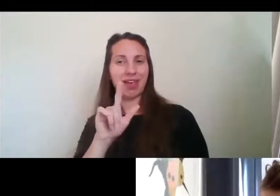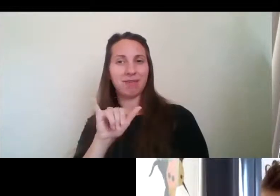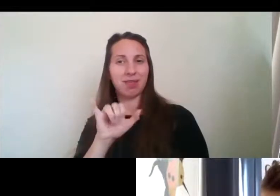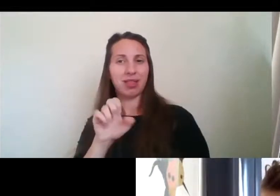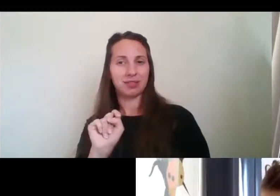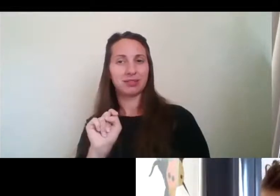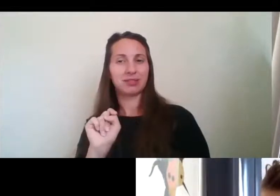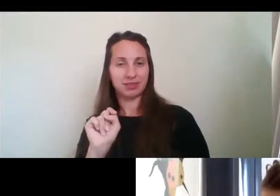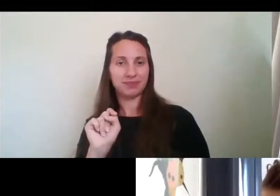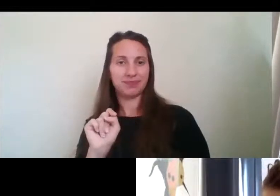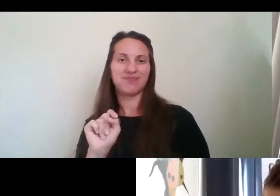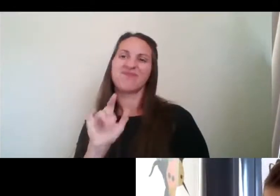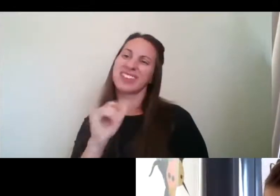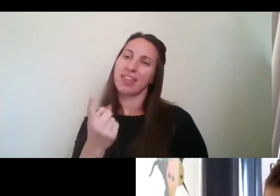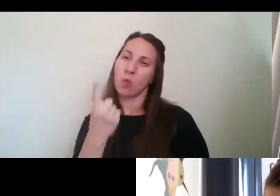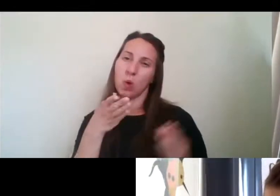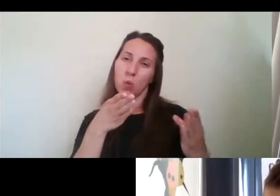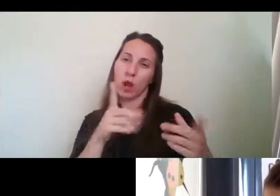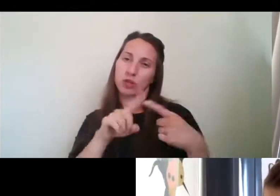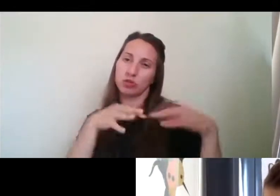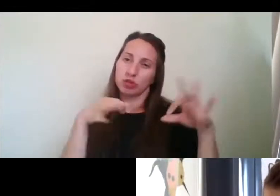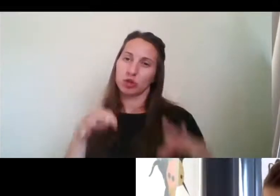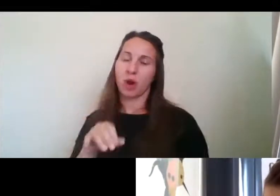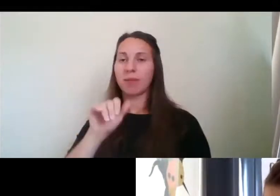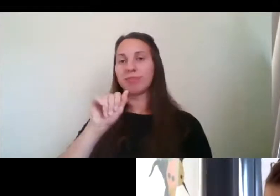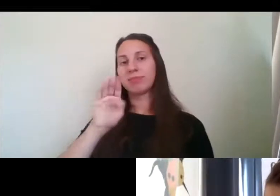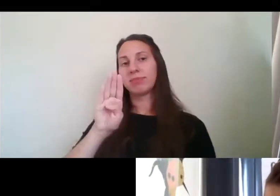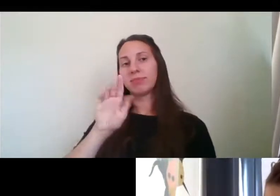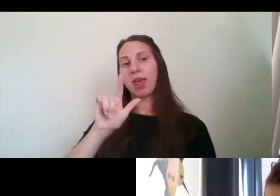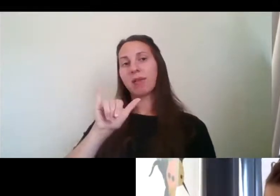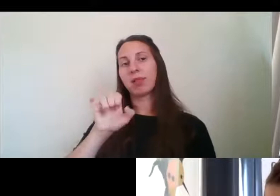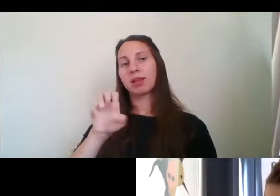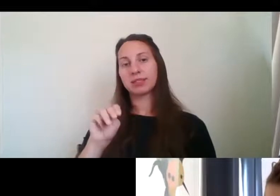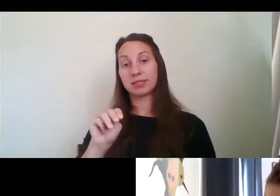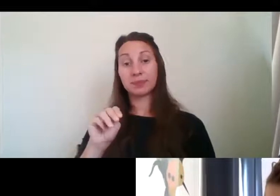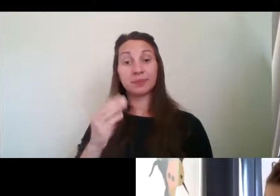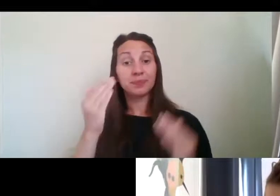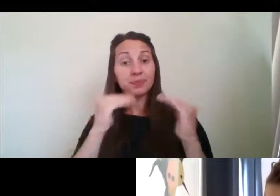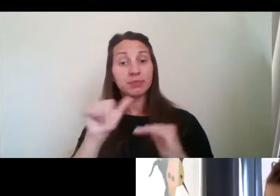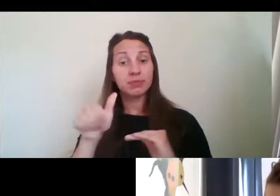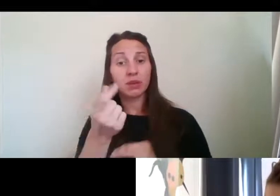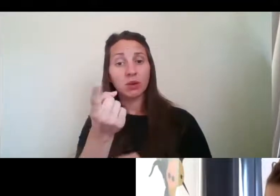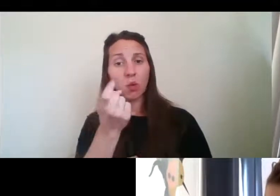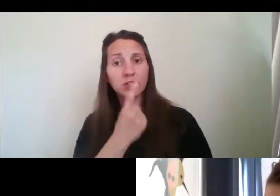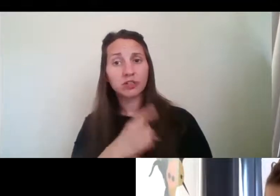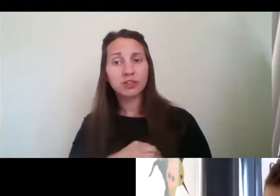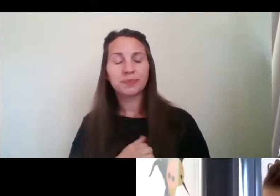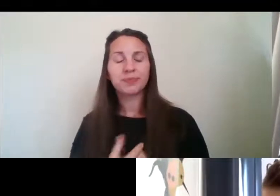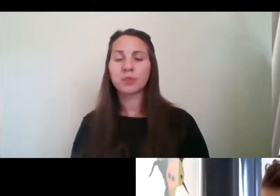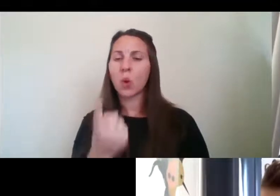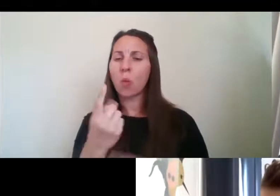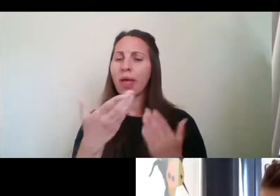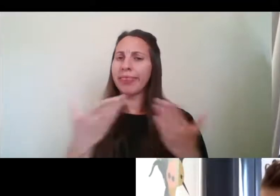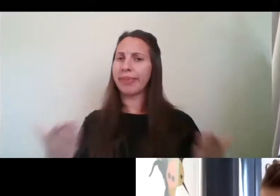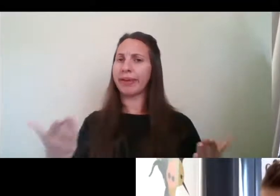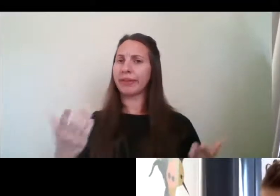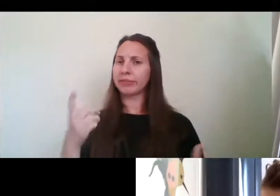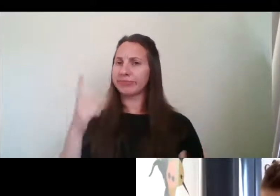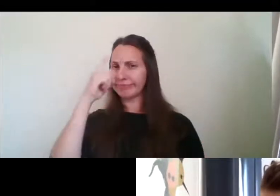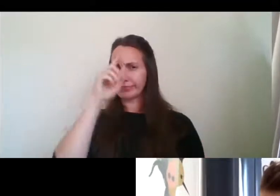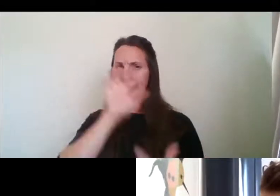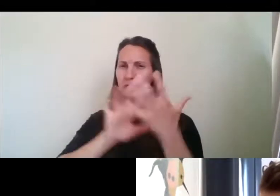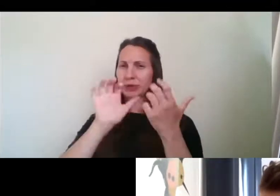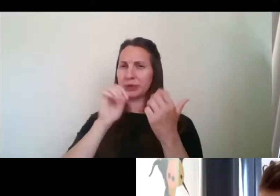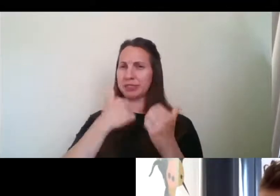way to describe ableism. And another question is, one thing that confuses me is the use of the